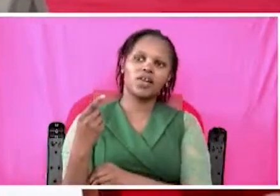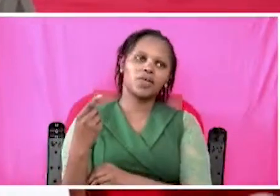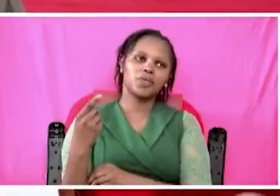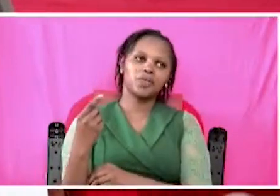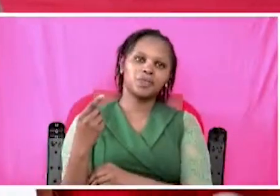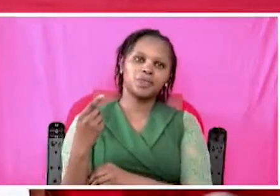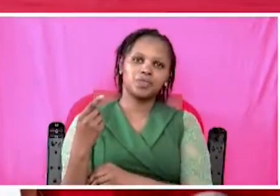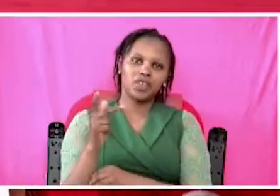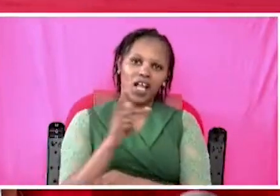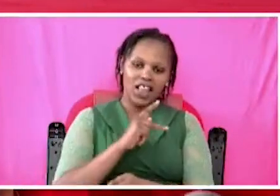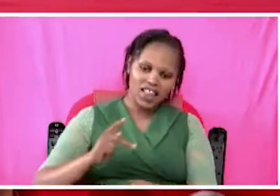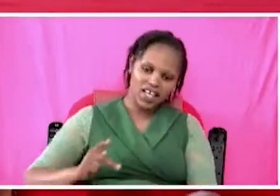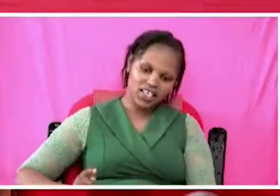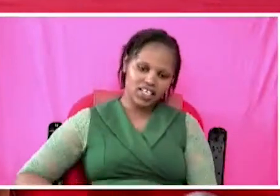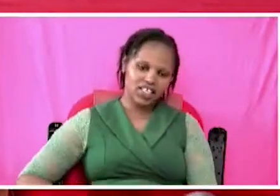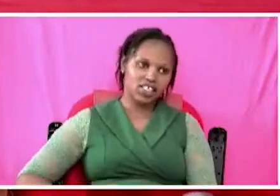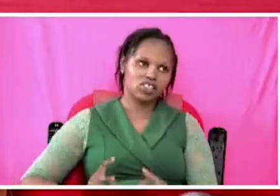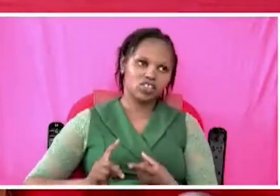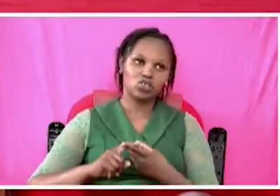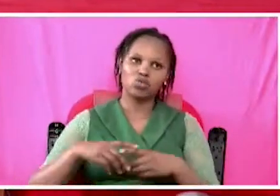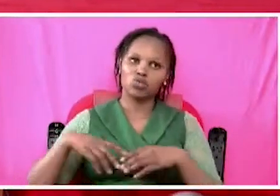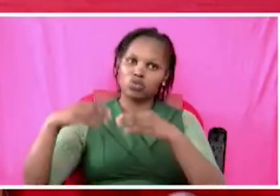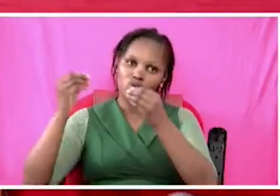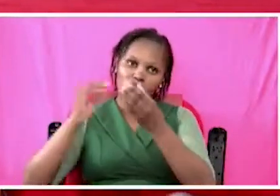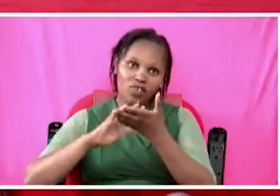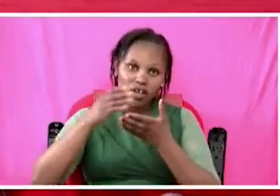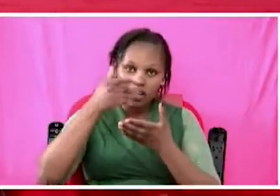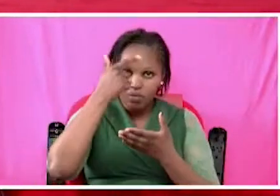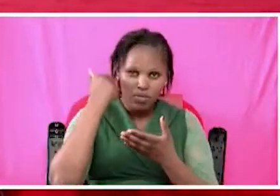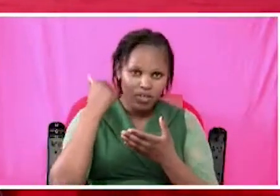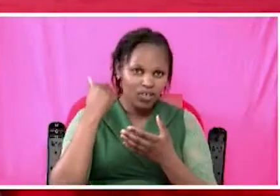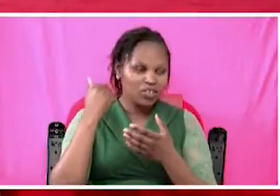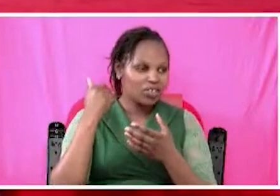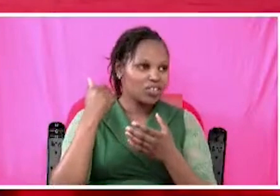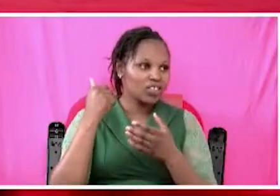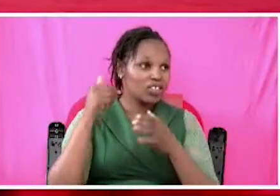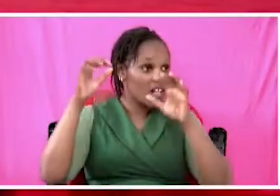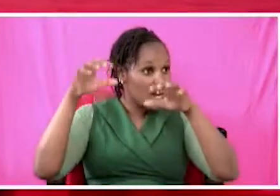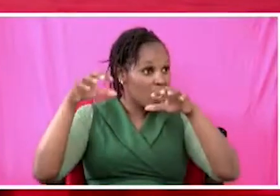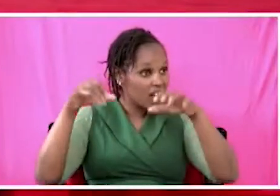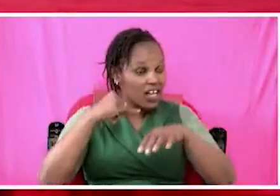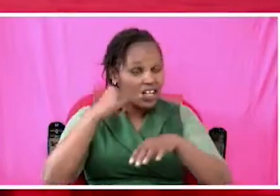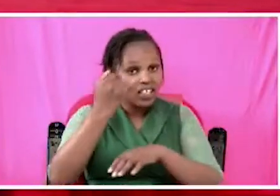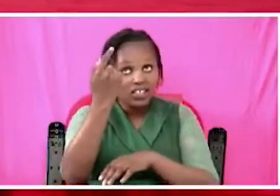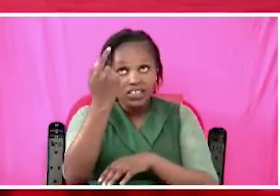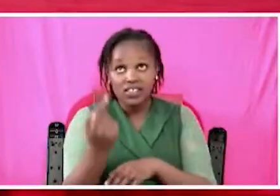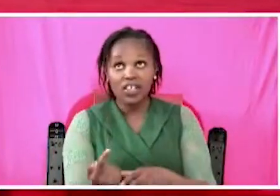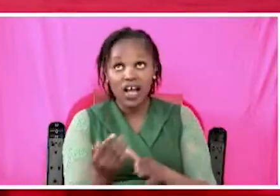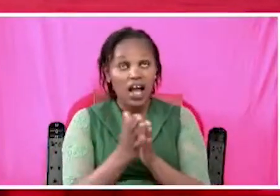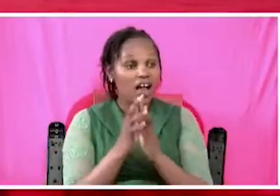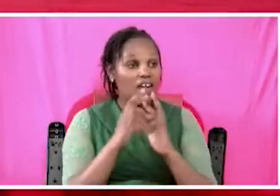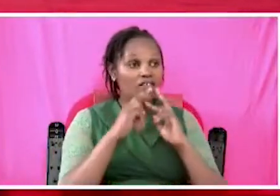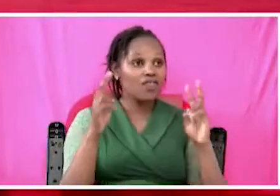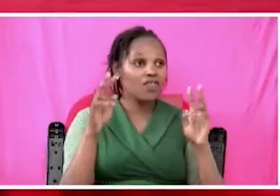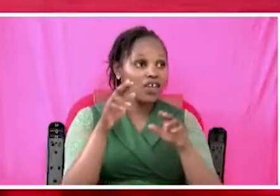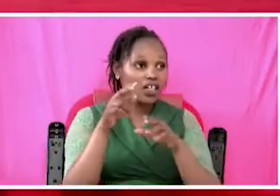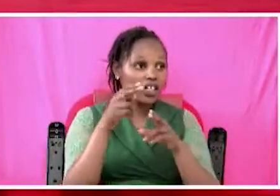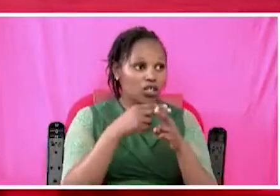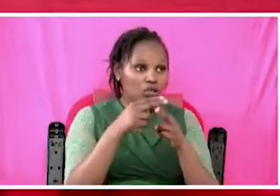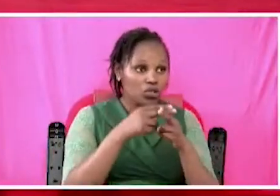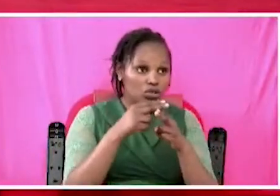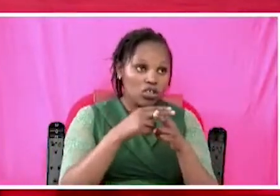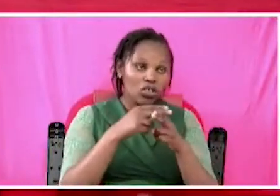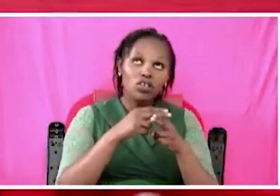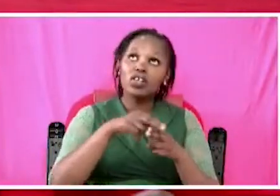the king to go faster because rain is what? It's coming. And very soon the clouds piled up and